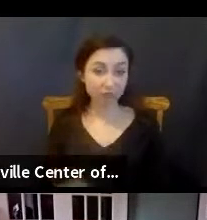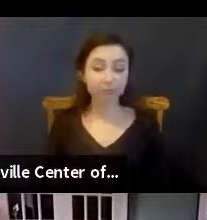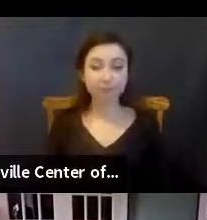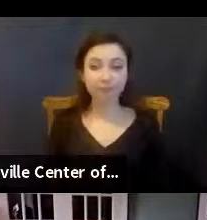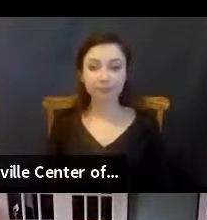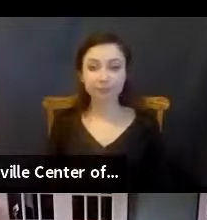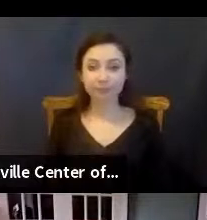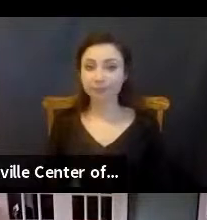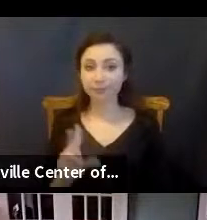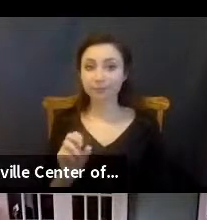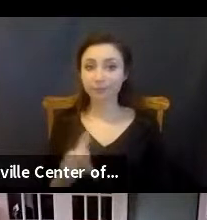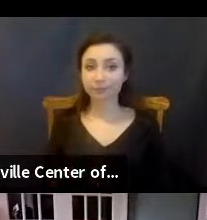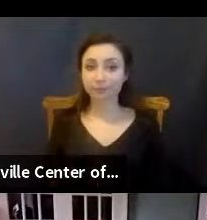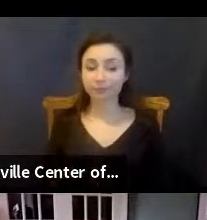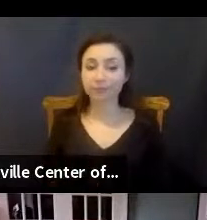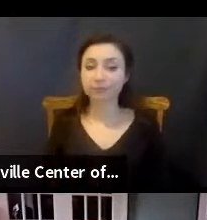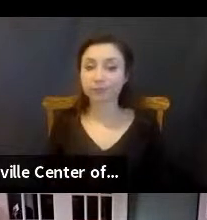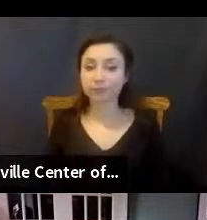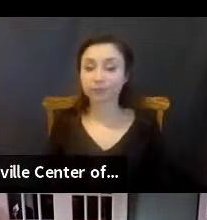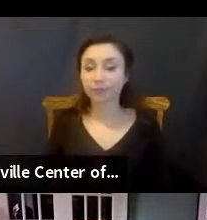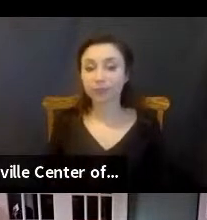No, okay.